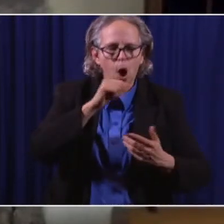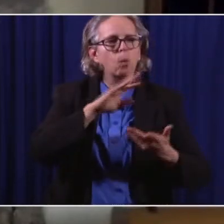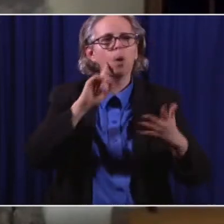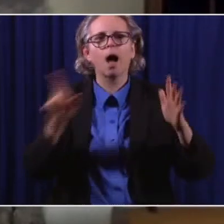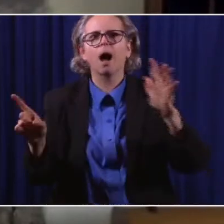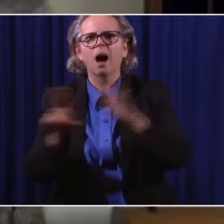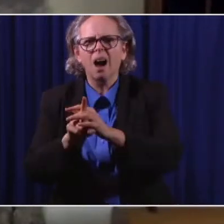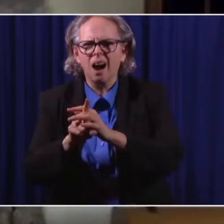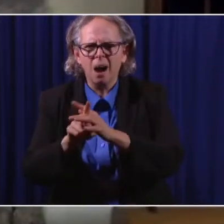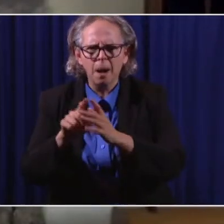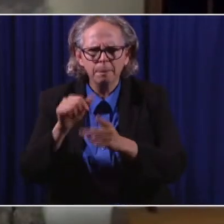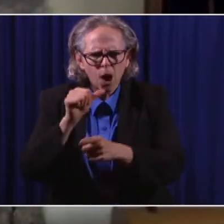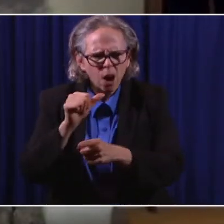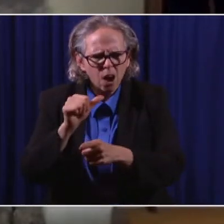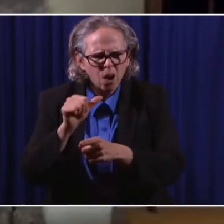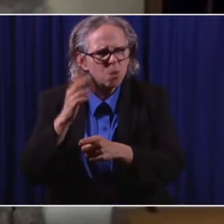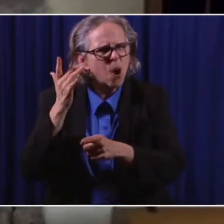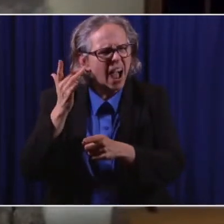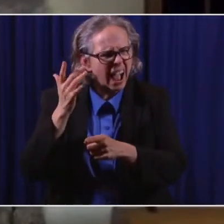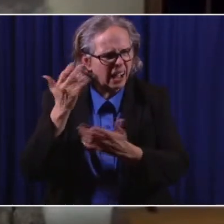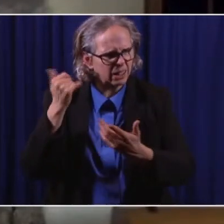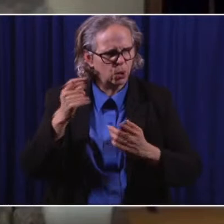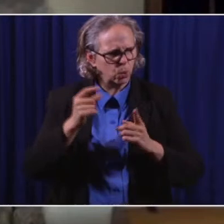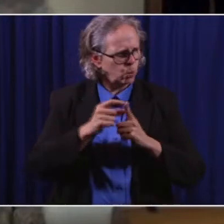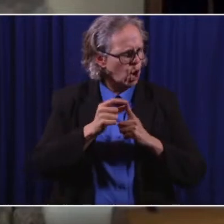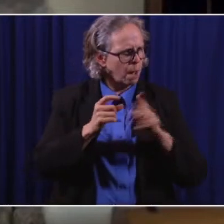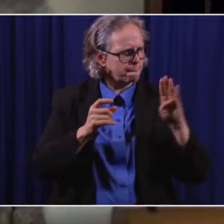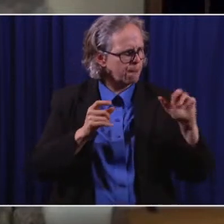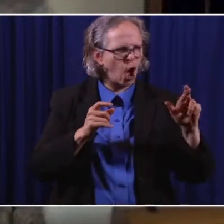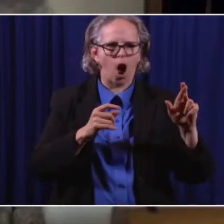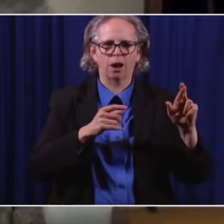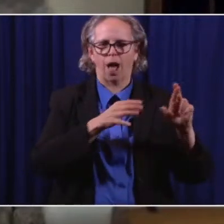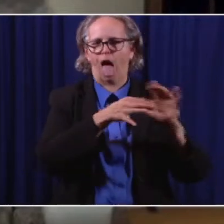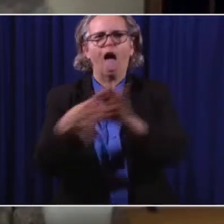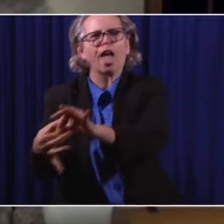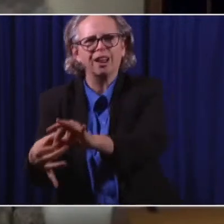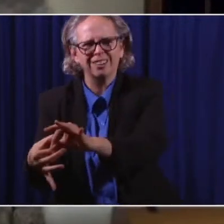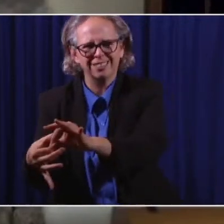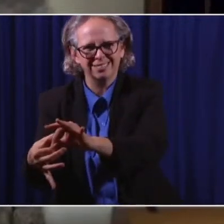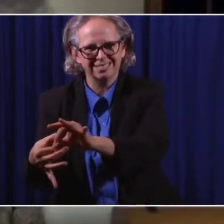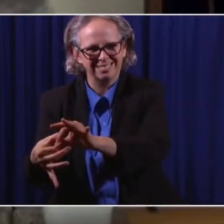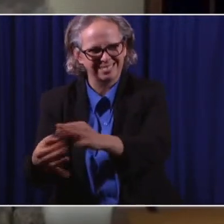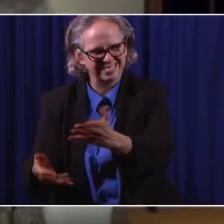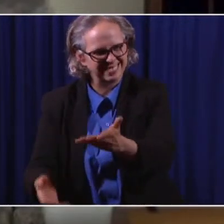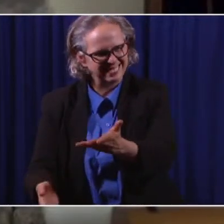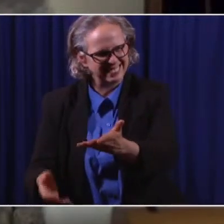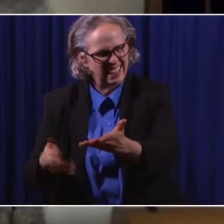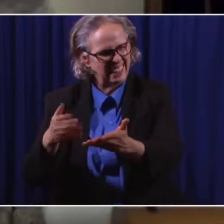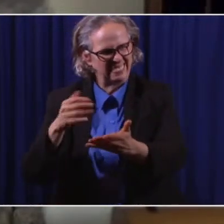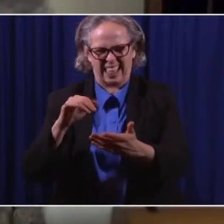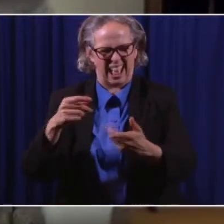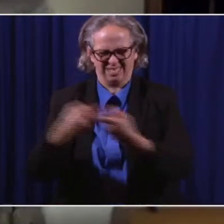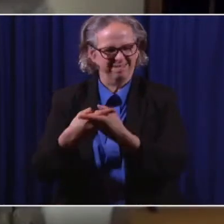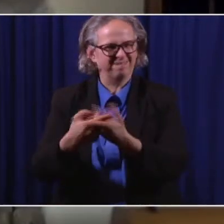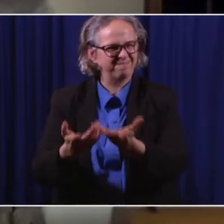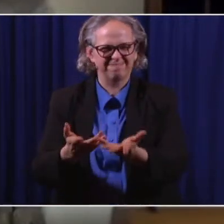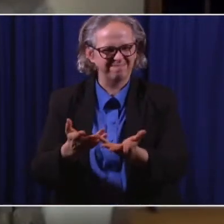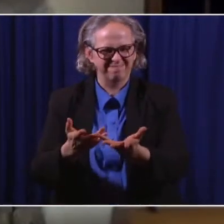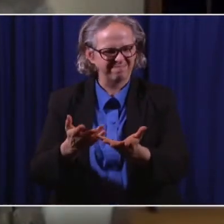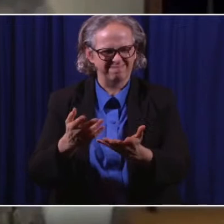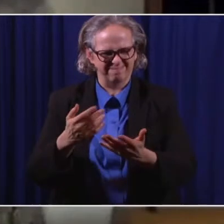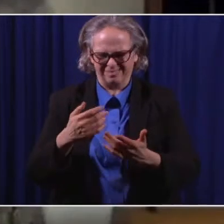So, we're upping the system. We hope it doesn't cause too much added